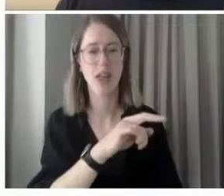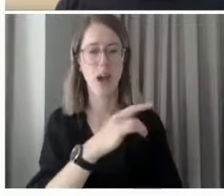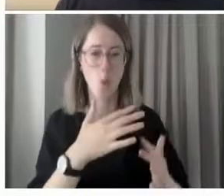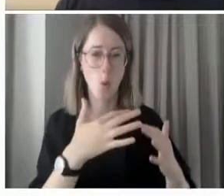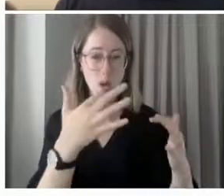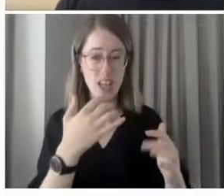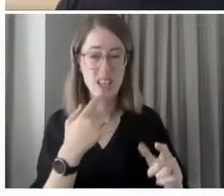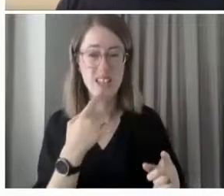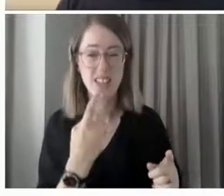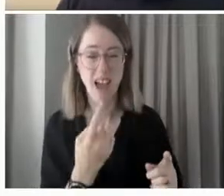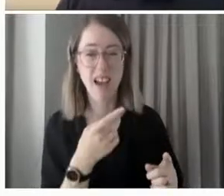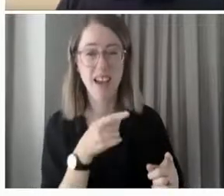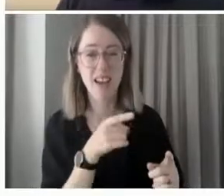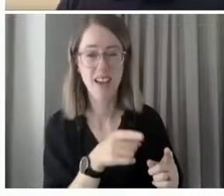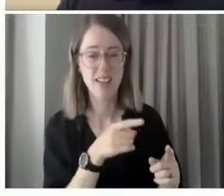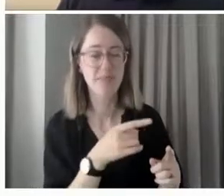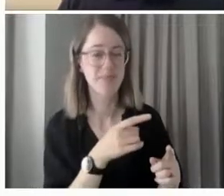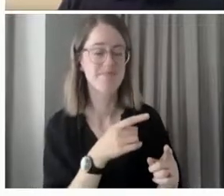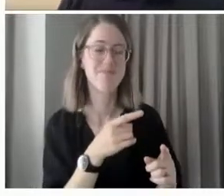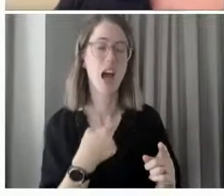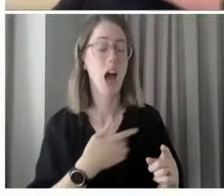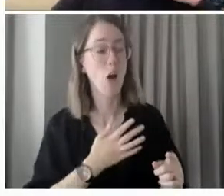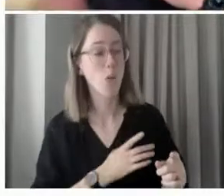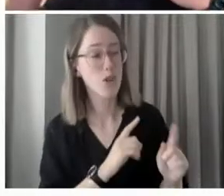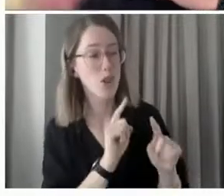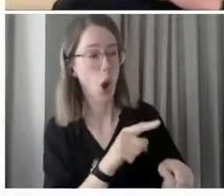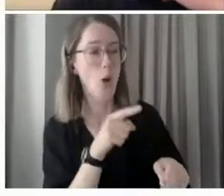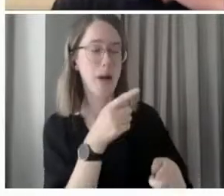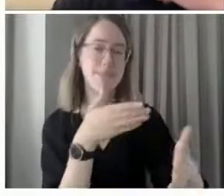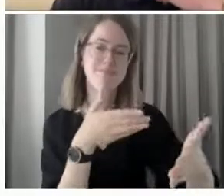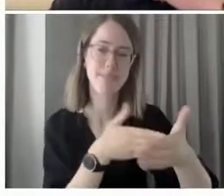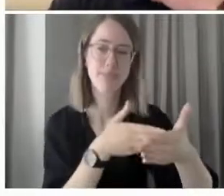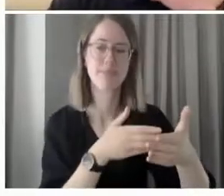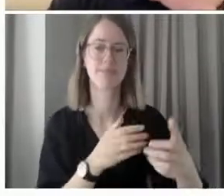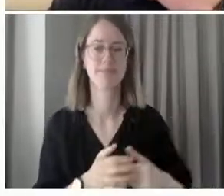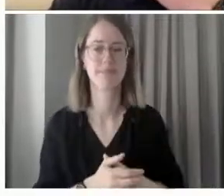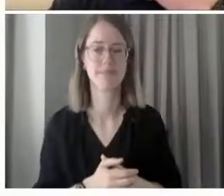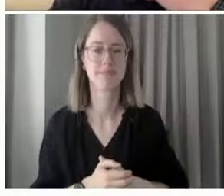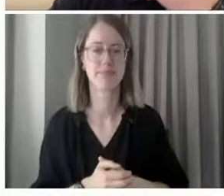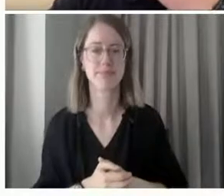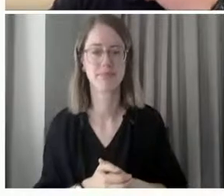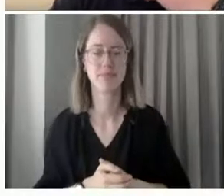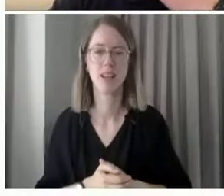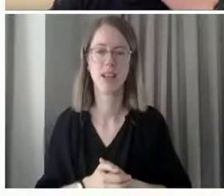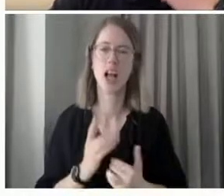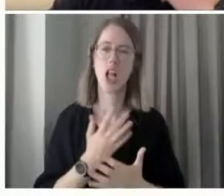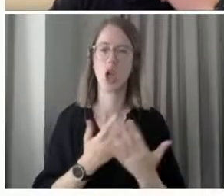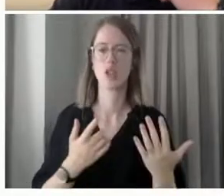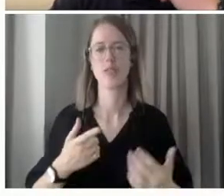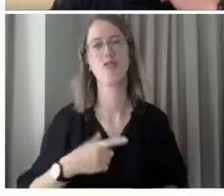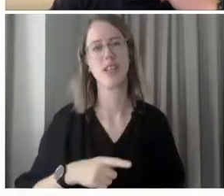that something prevented them from attending. Now, there's a whole lot of reasons why that could be.